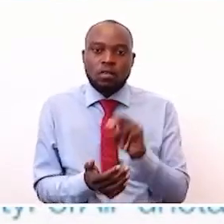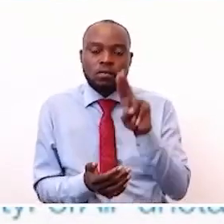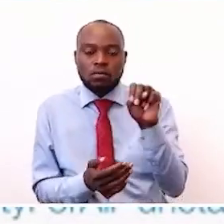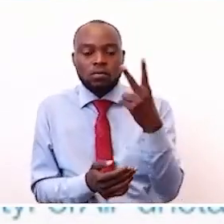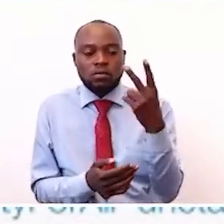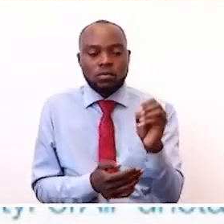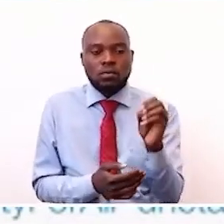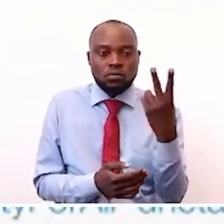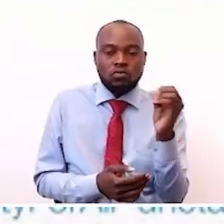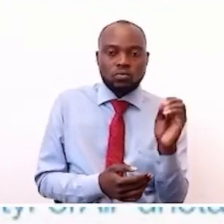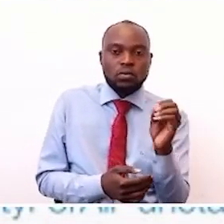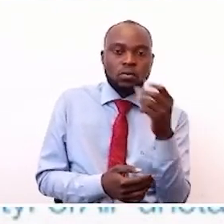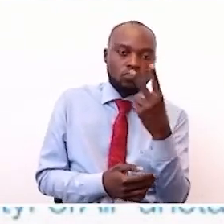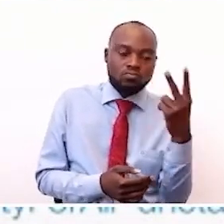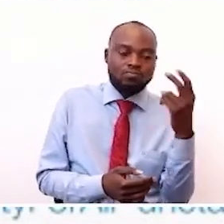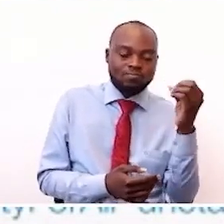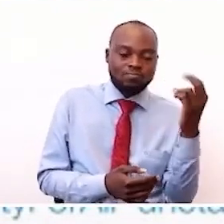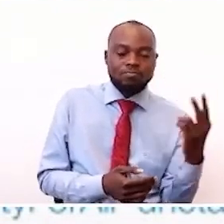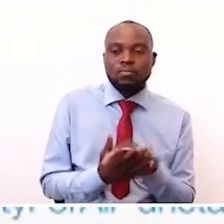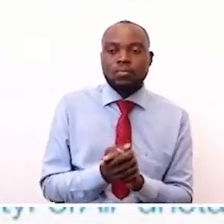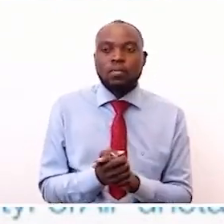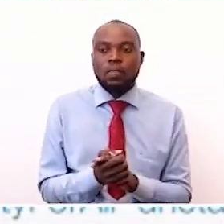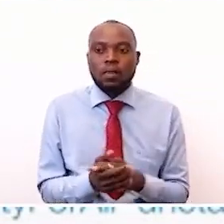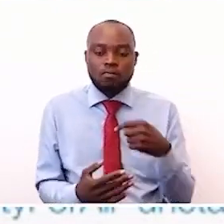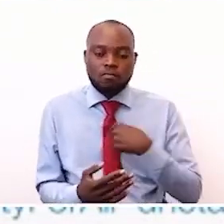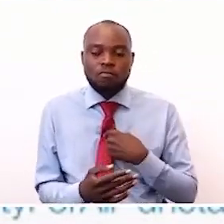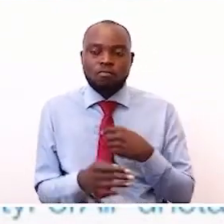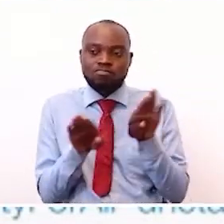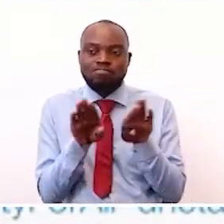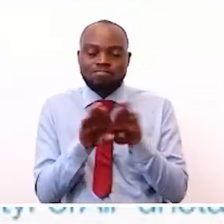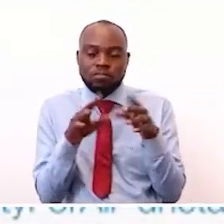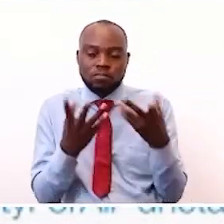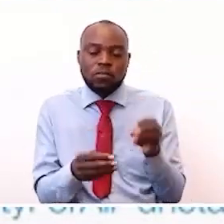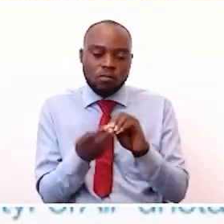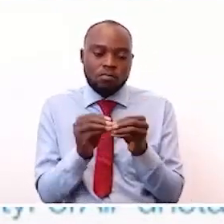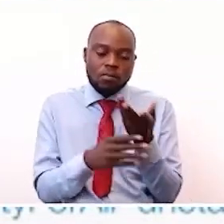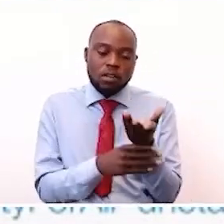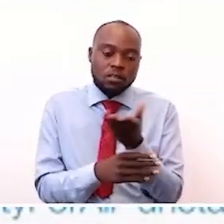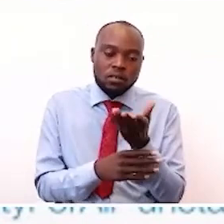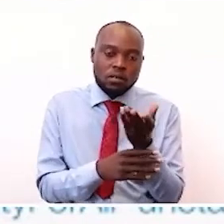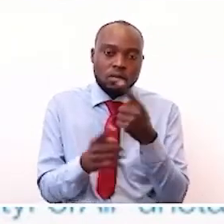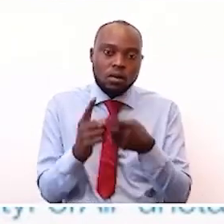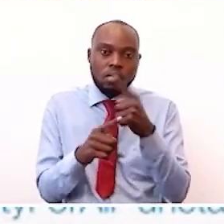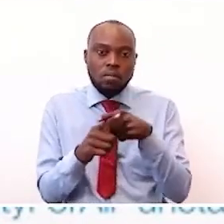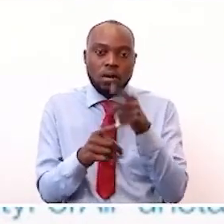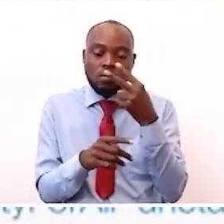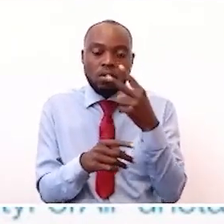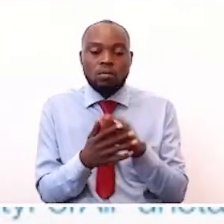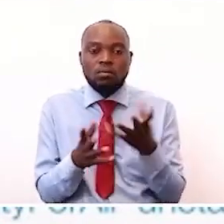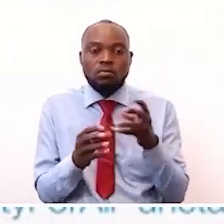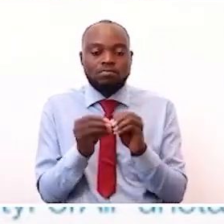to 2022. And we uniquely as Africa need to do something about ensuring that there are